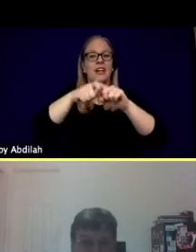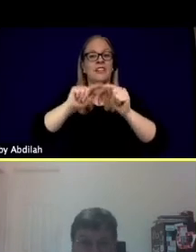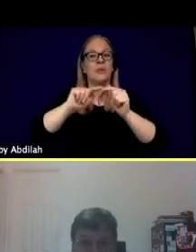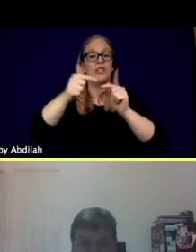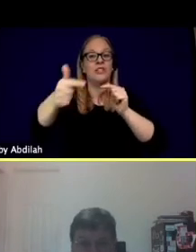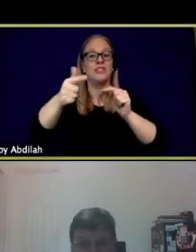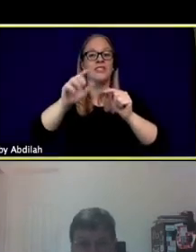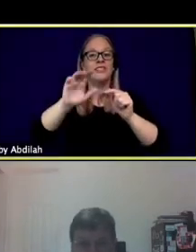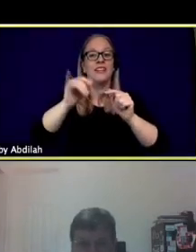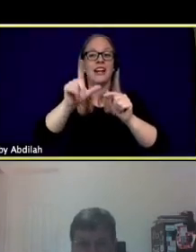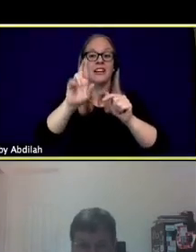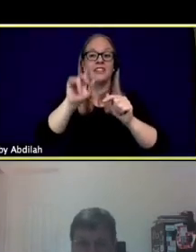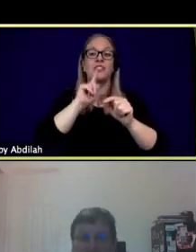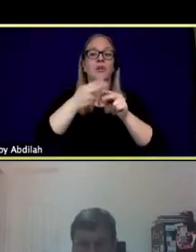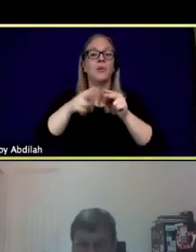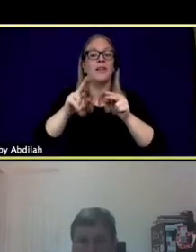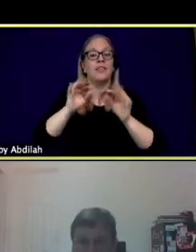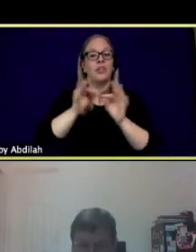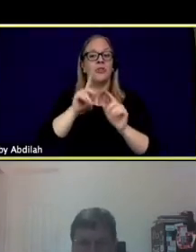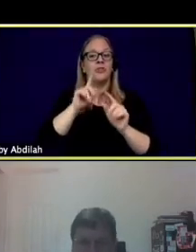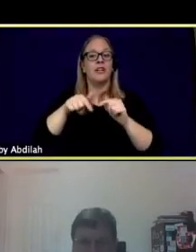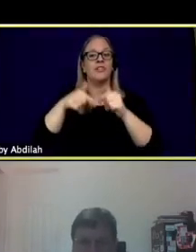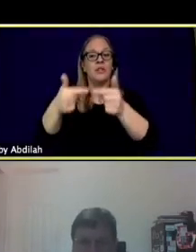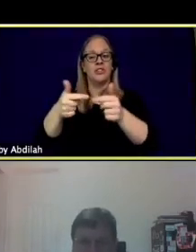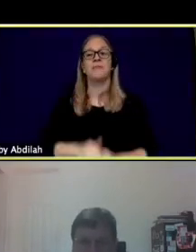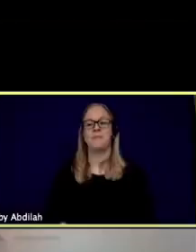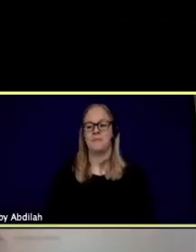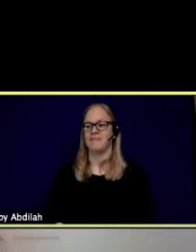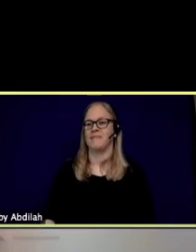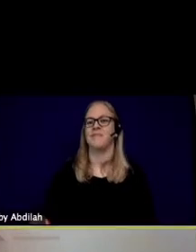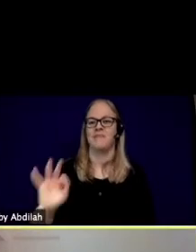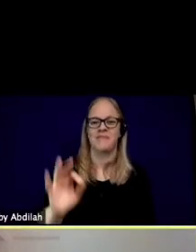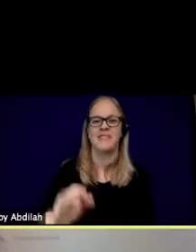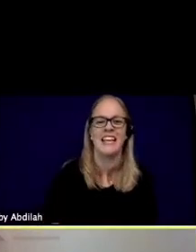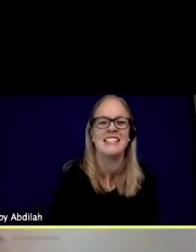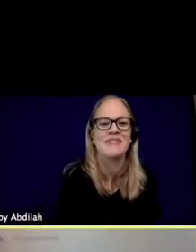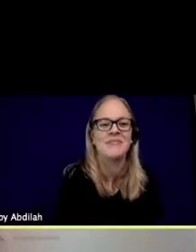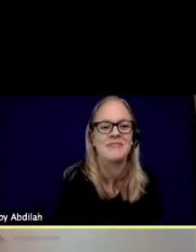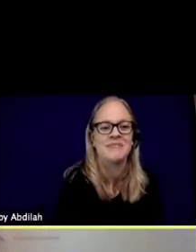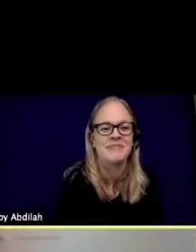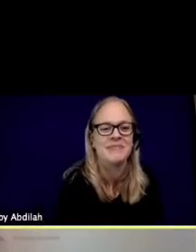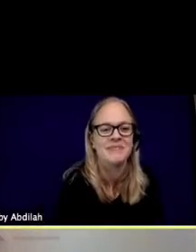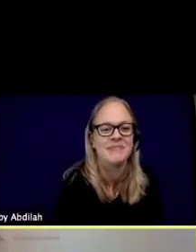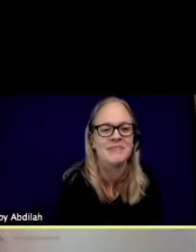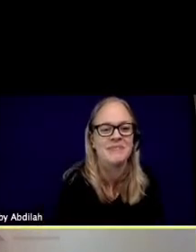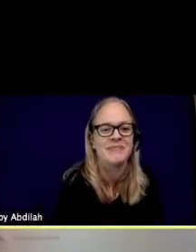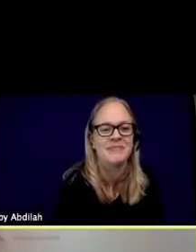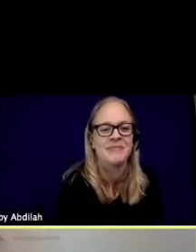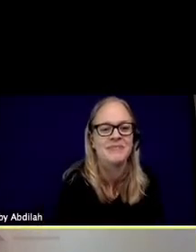boy. Interpreters are going to switch, Larry, just real quick. Okay. The interpreters are going to switch. Thank you. Thanks.